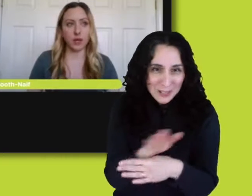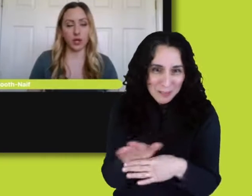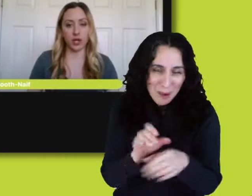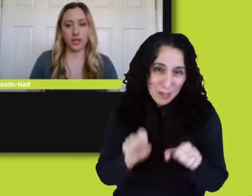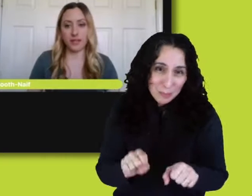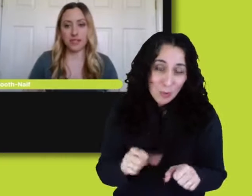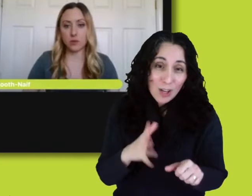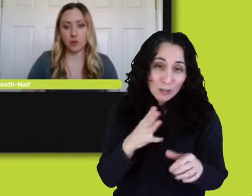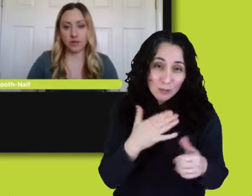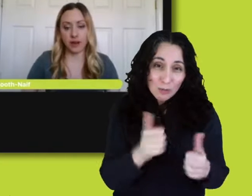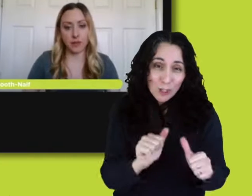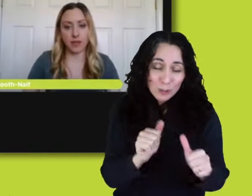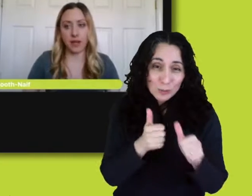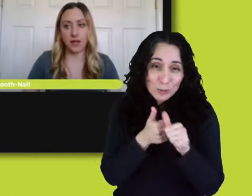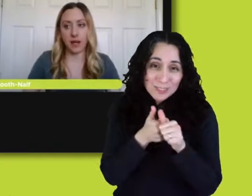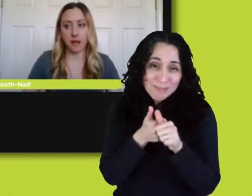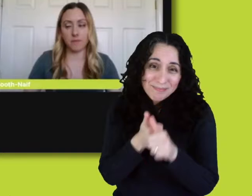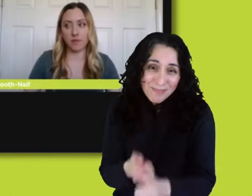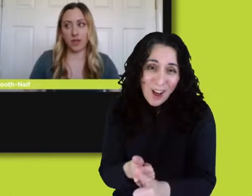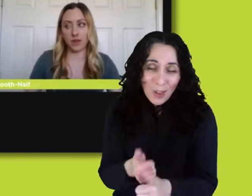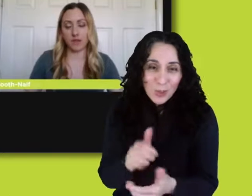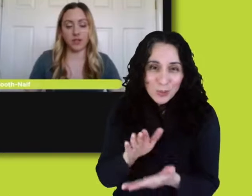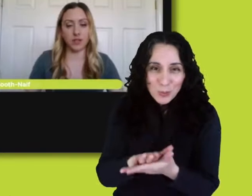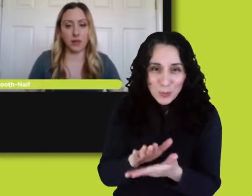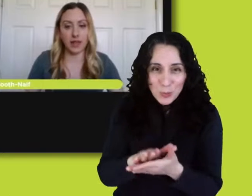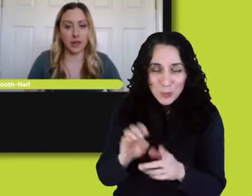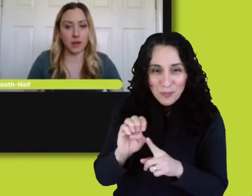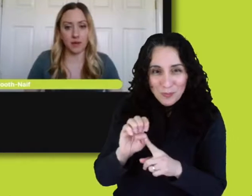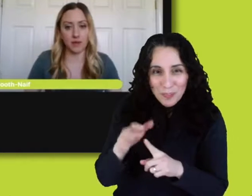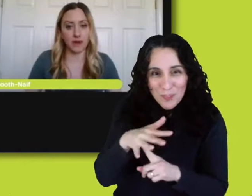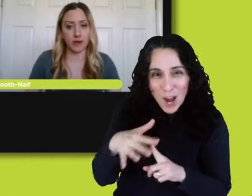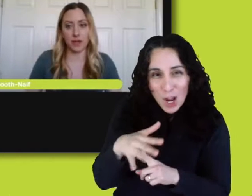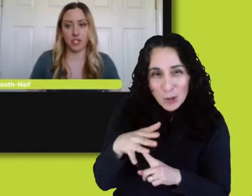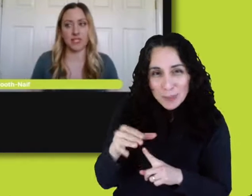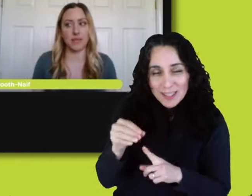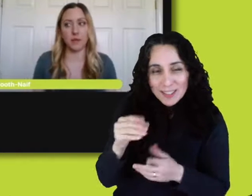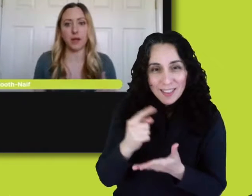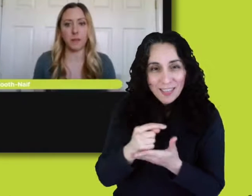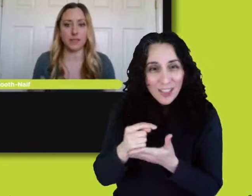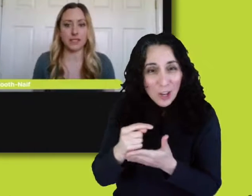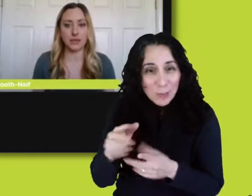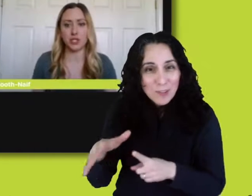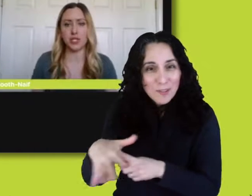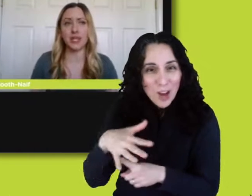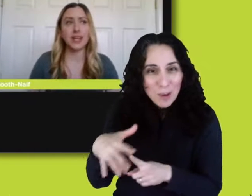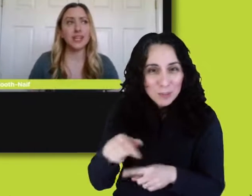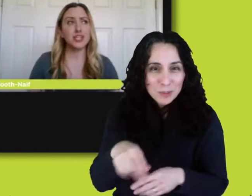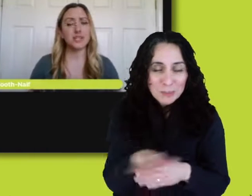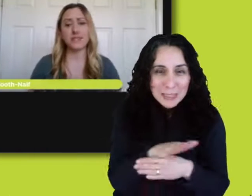and, you know, creating that school environment, and, you know, doing that therapy environment, and just keeping her